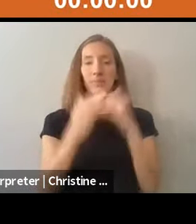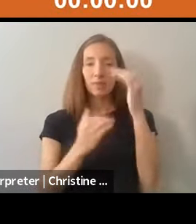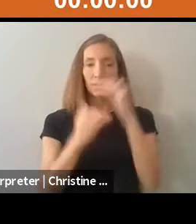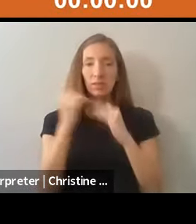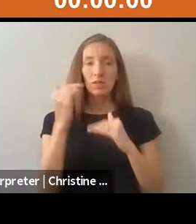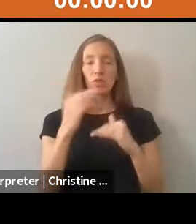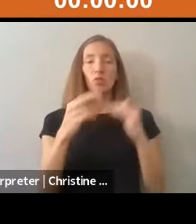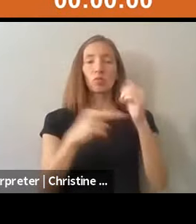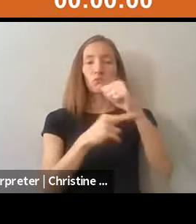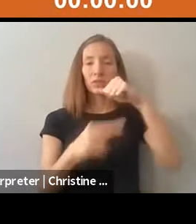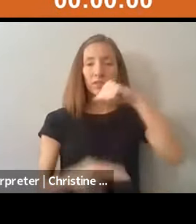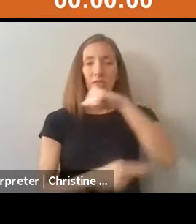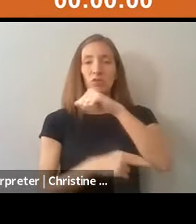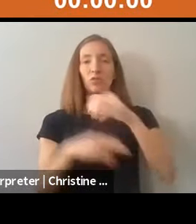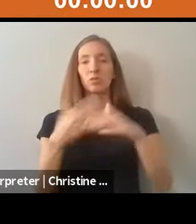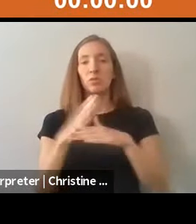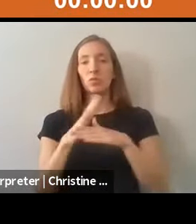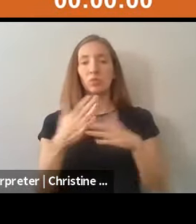organizations, governments, and